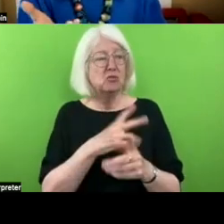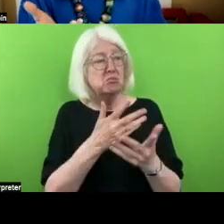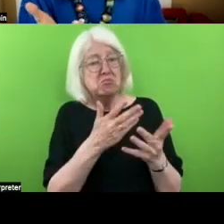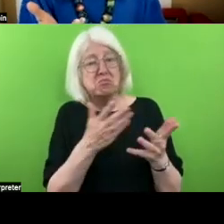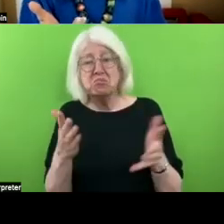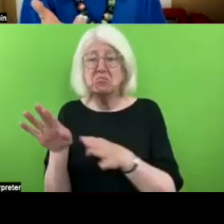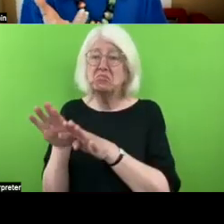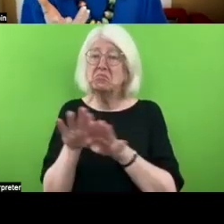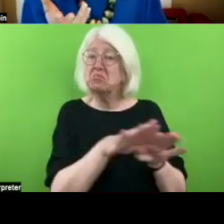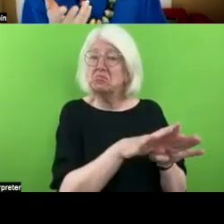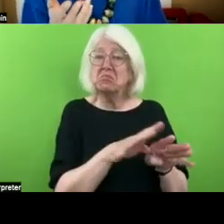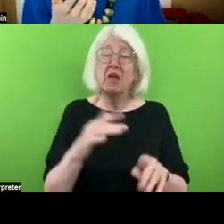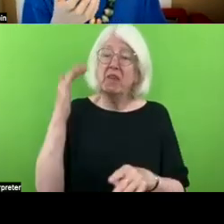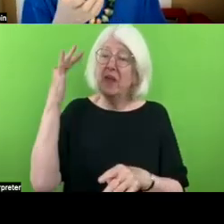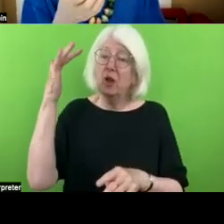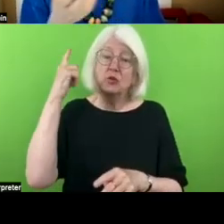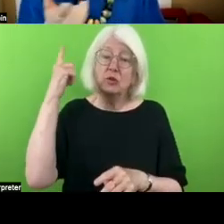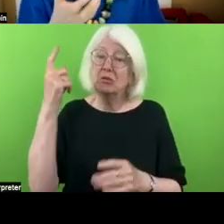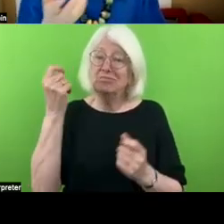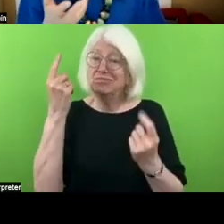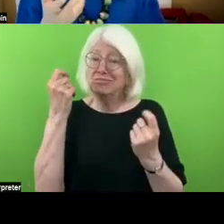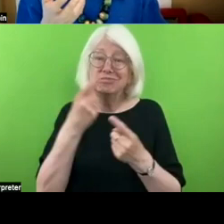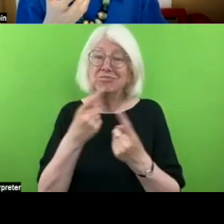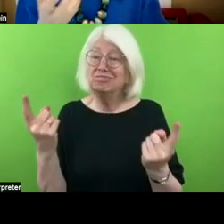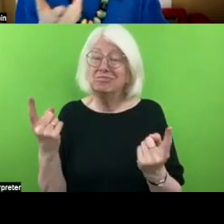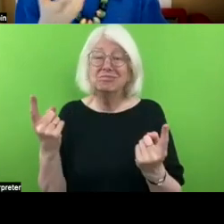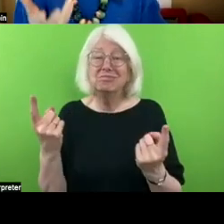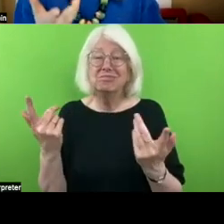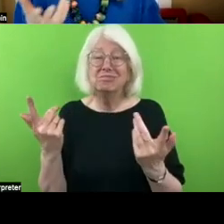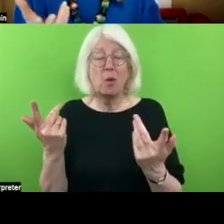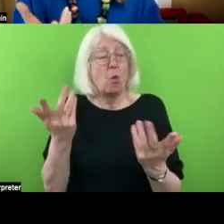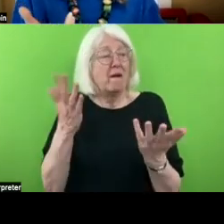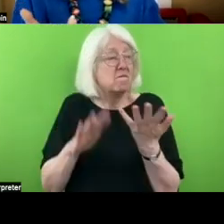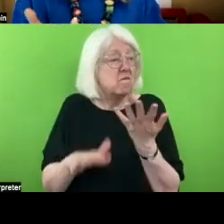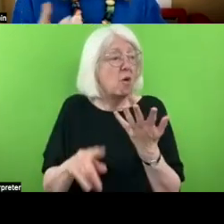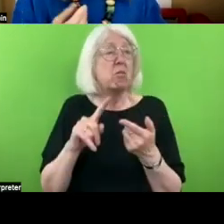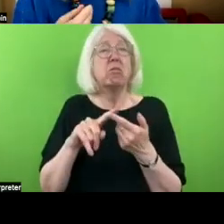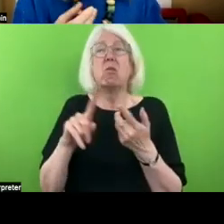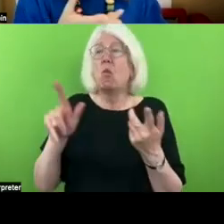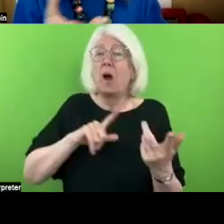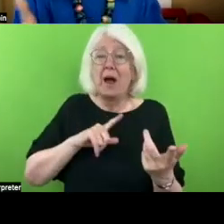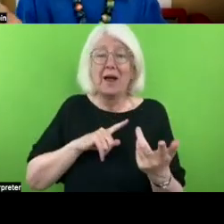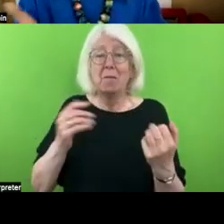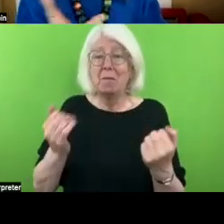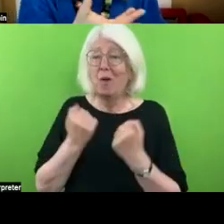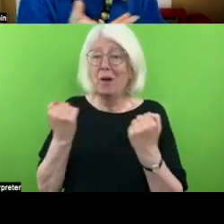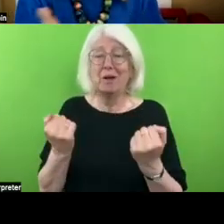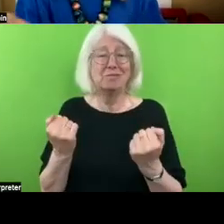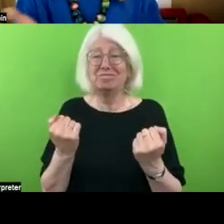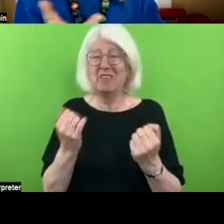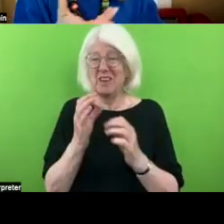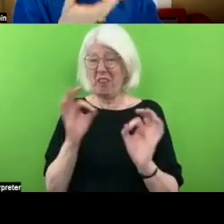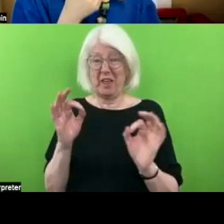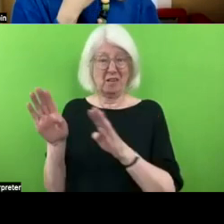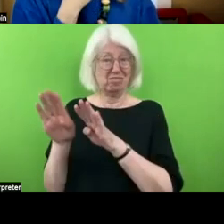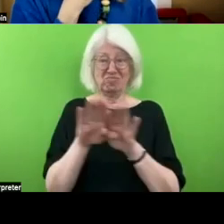its purpose. Some people had done quite a bit of thinking personally, but there was nothing